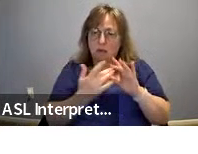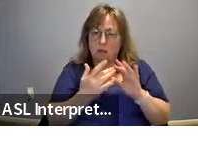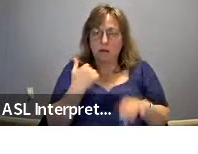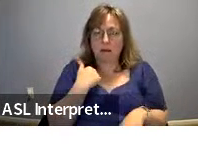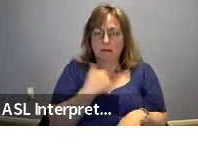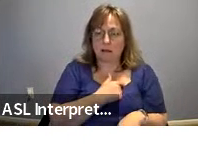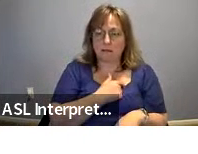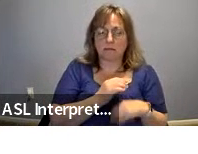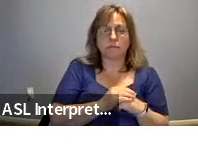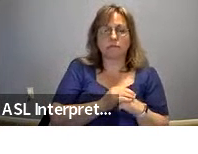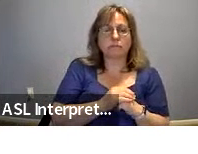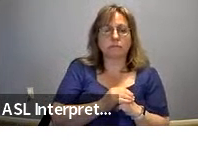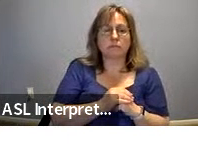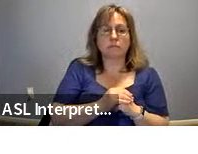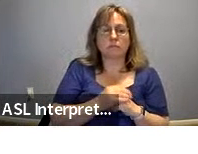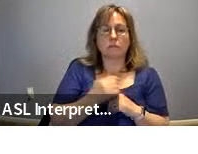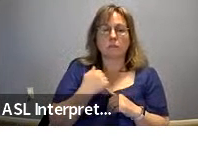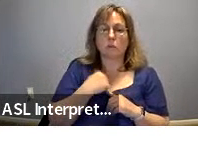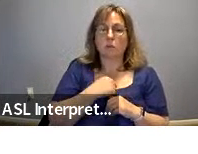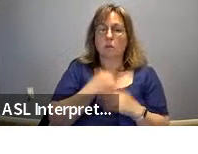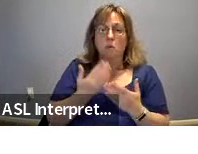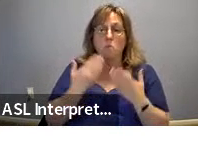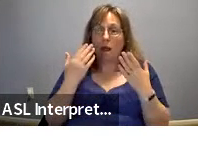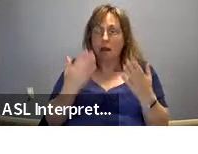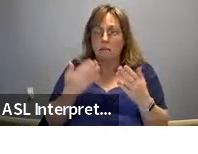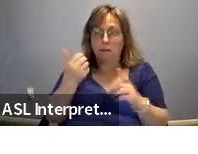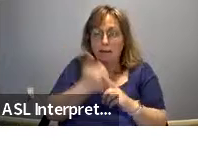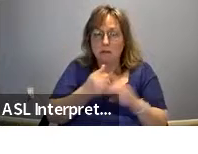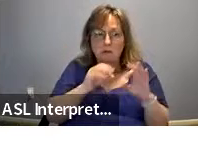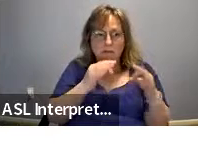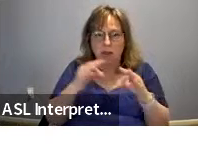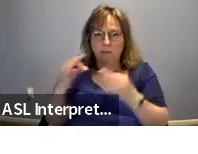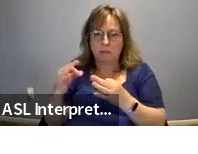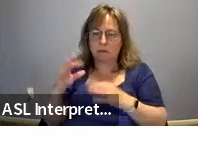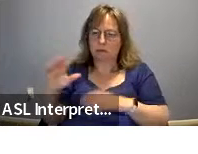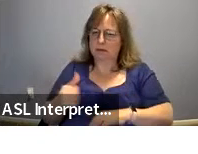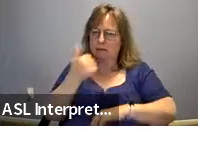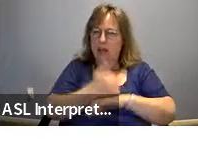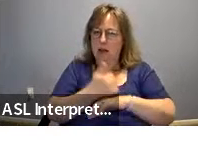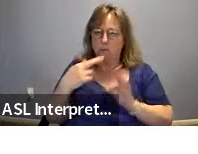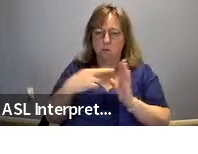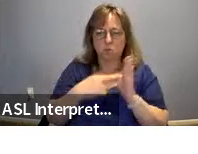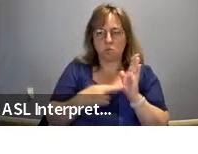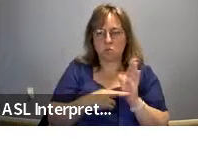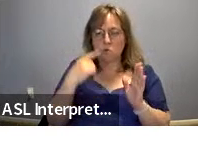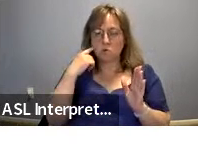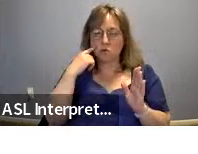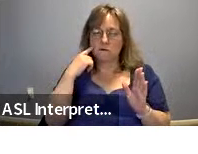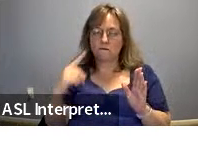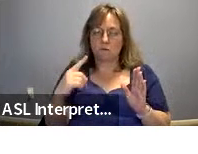In addition, we recommend that each family establish rules for Chromebook use within their home.